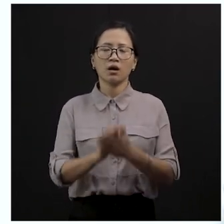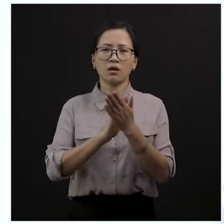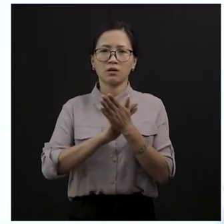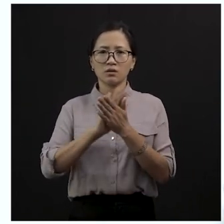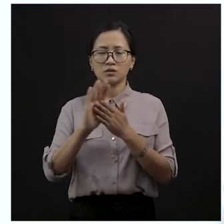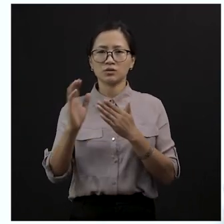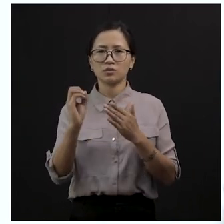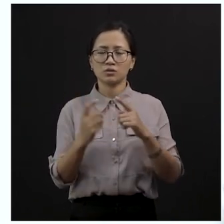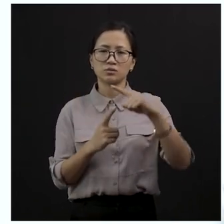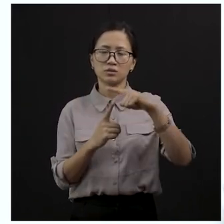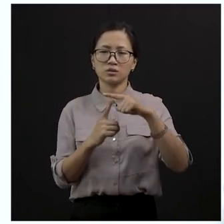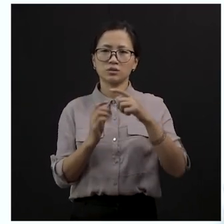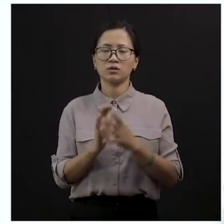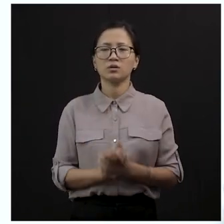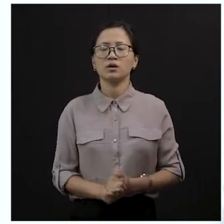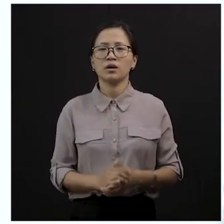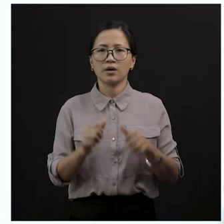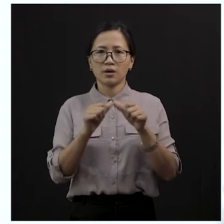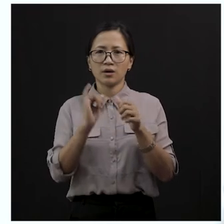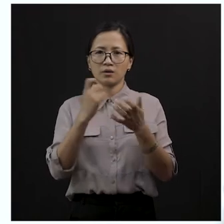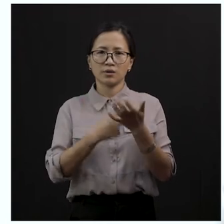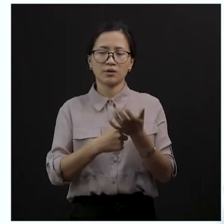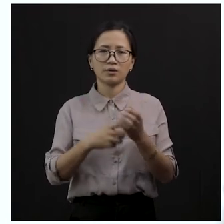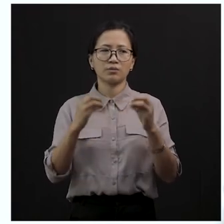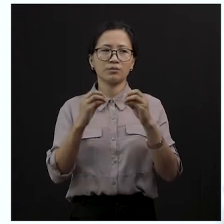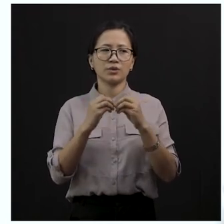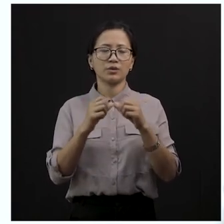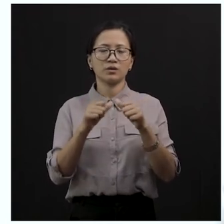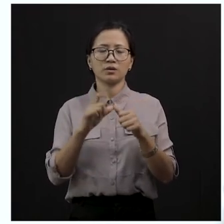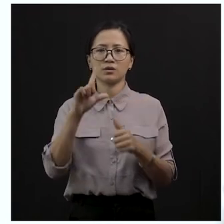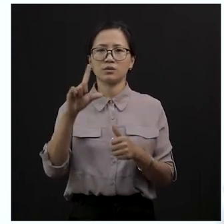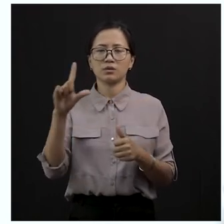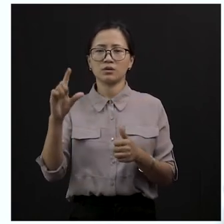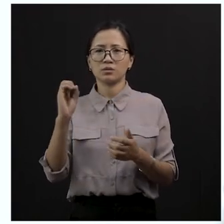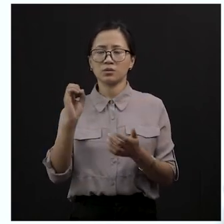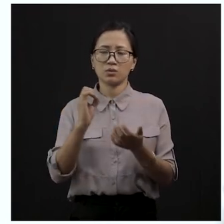it? H-O-T, hot, A-I-R, air,